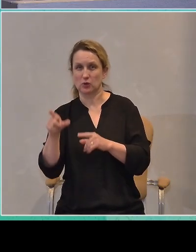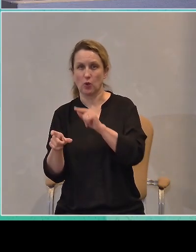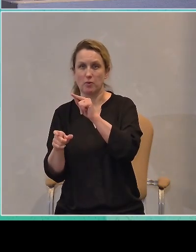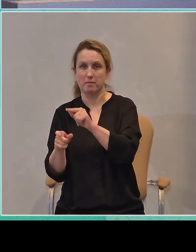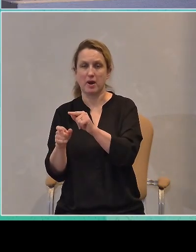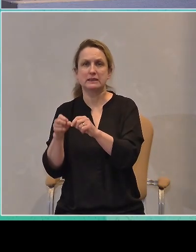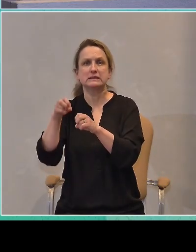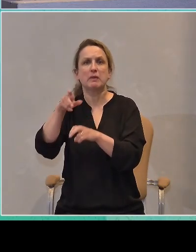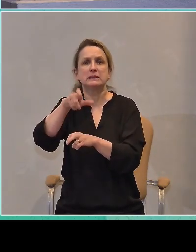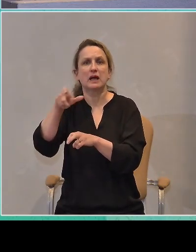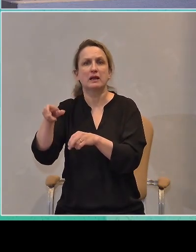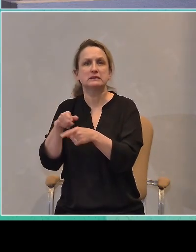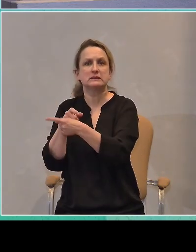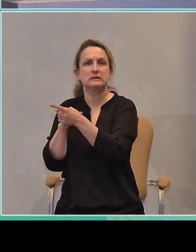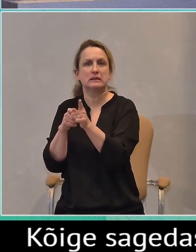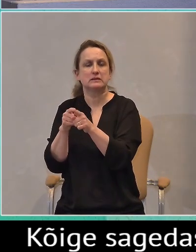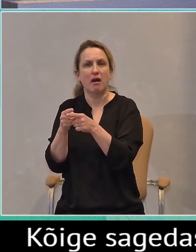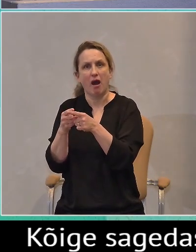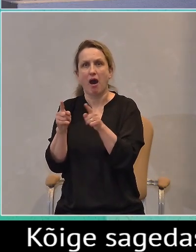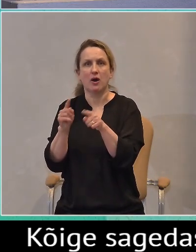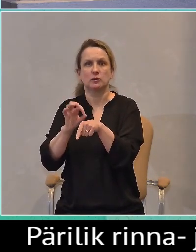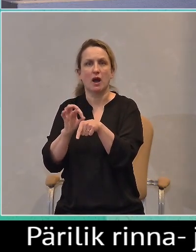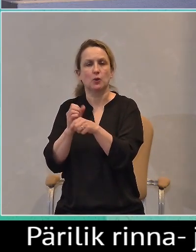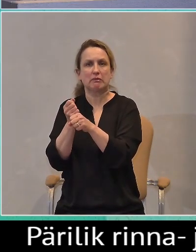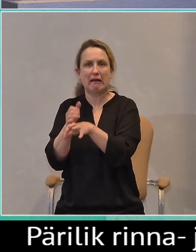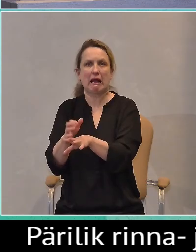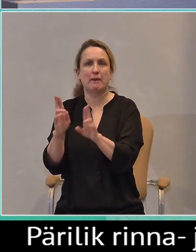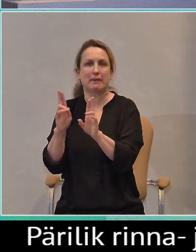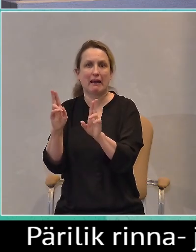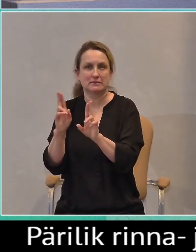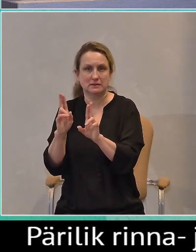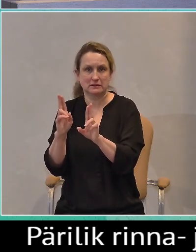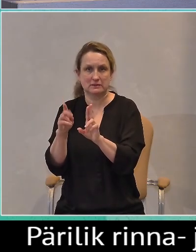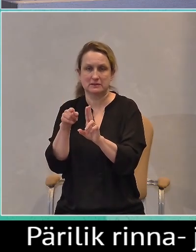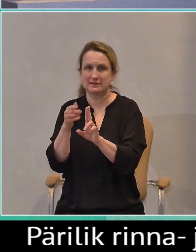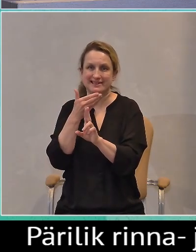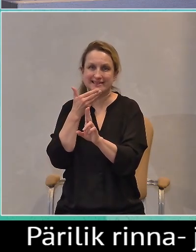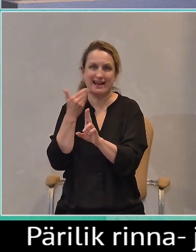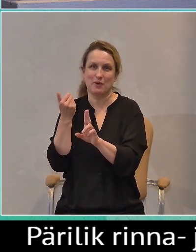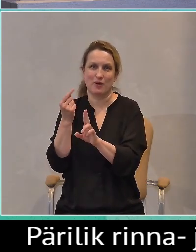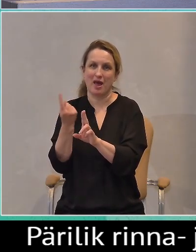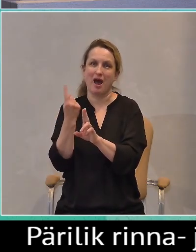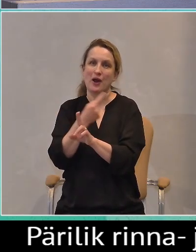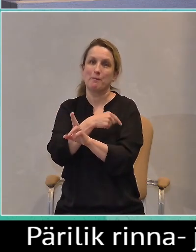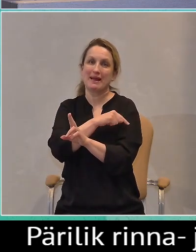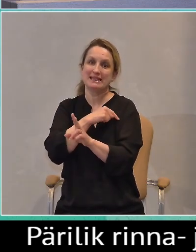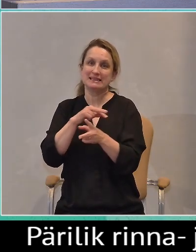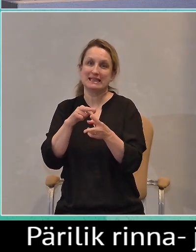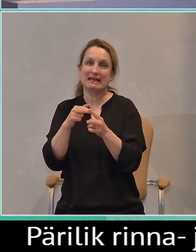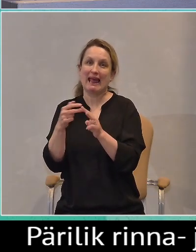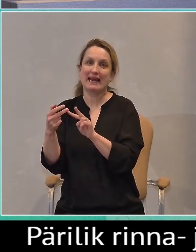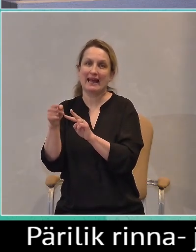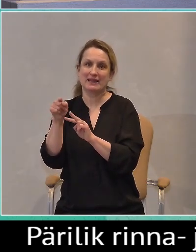affects the gender distribution of our patients. And the column to the right